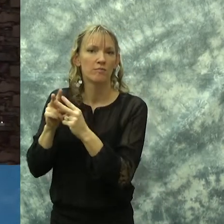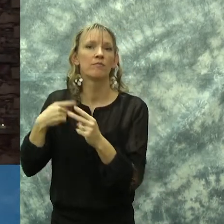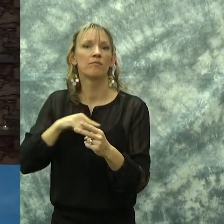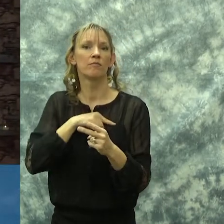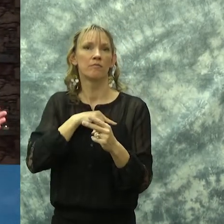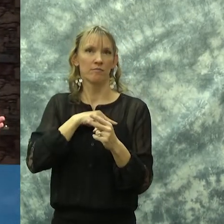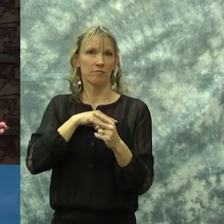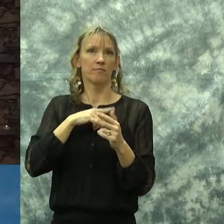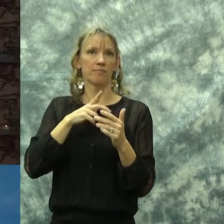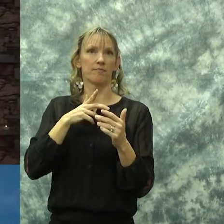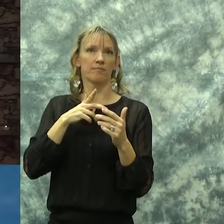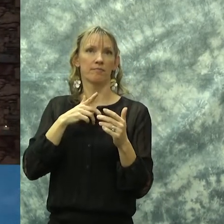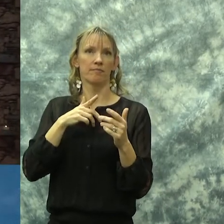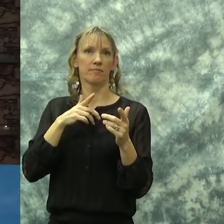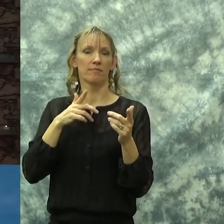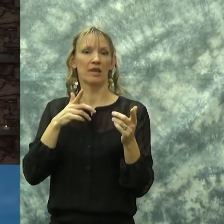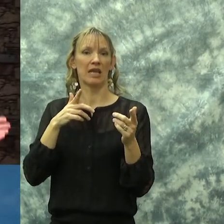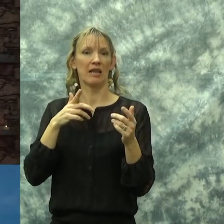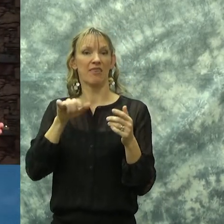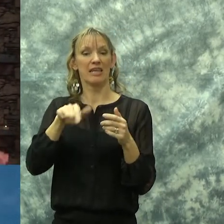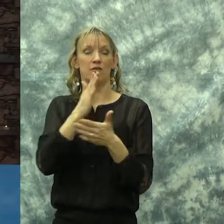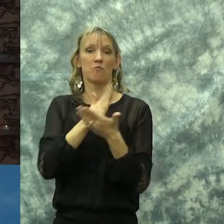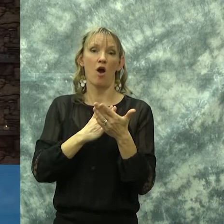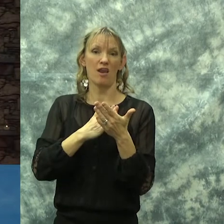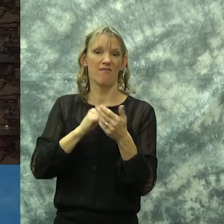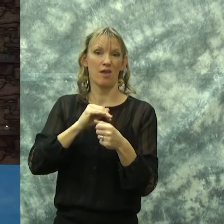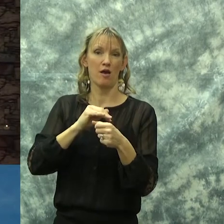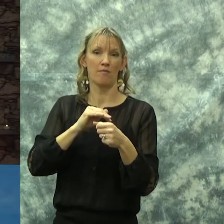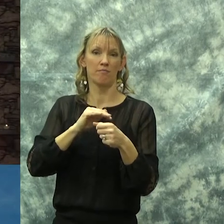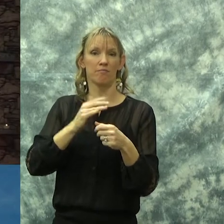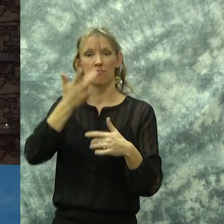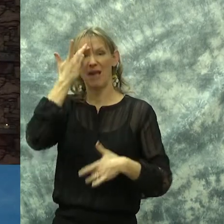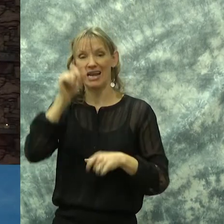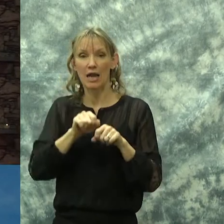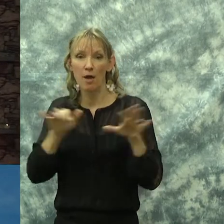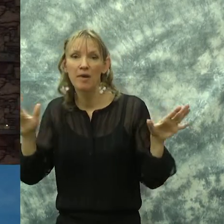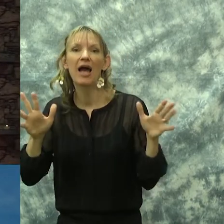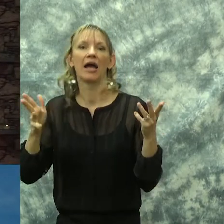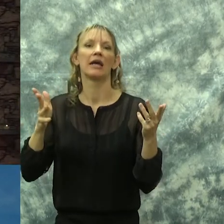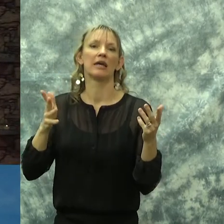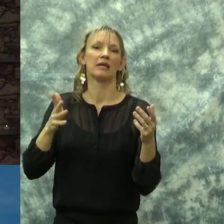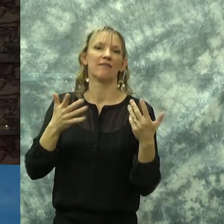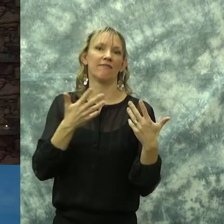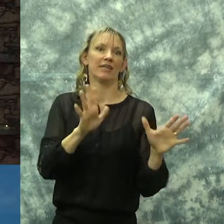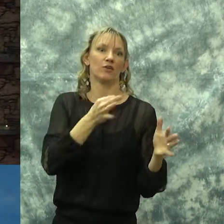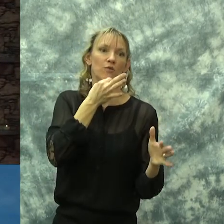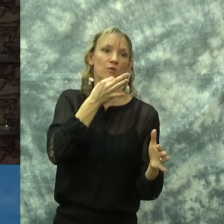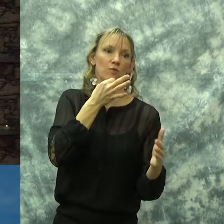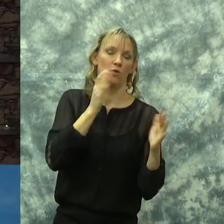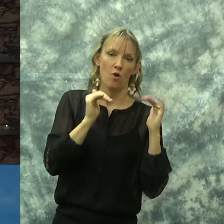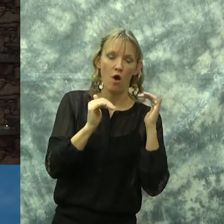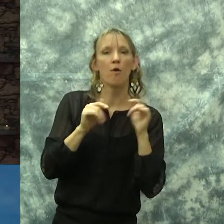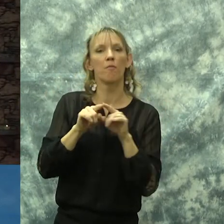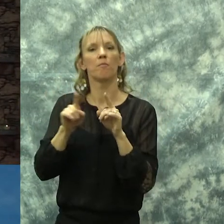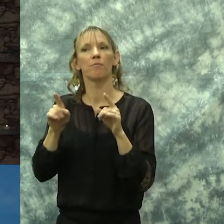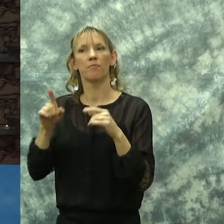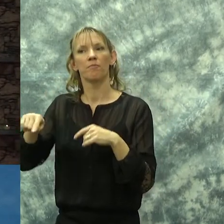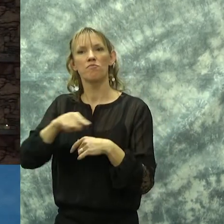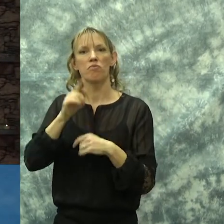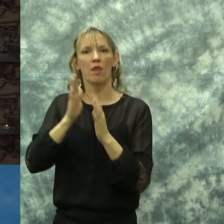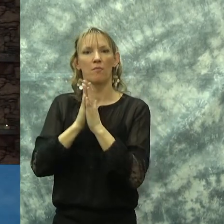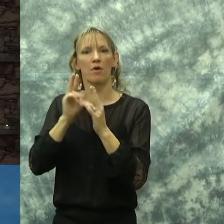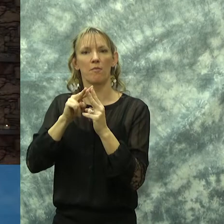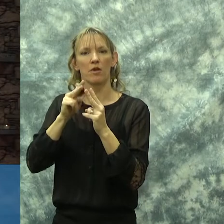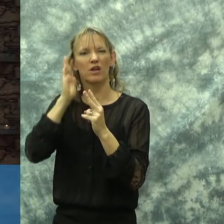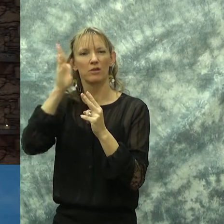we're winding down, thank God, this part of the pandemic. They'll be back up here doing prayers in person soon, but you can make a prayer request online. You can still